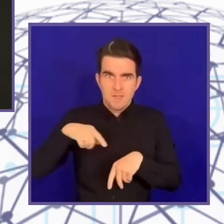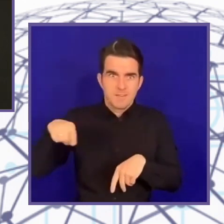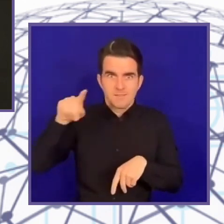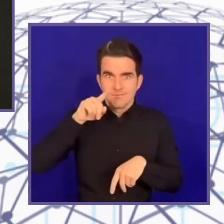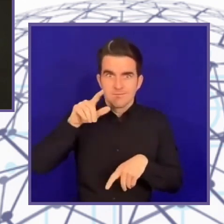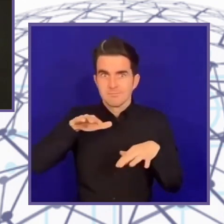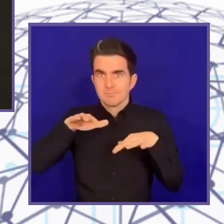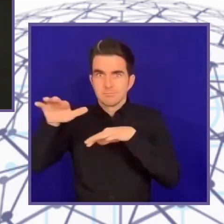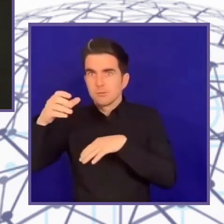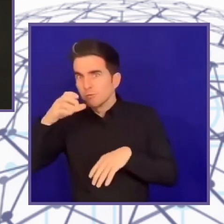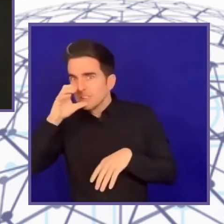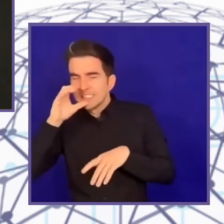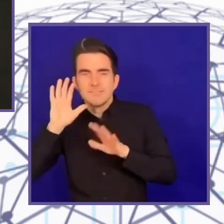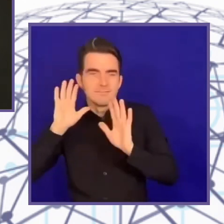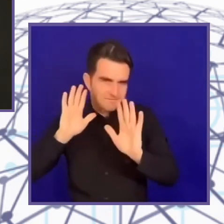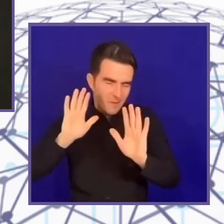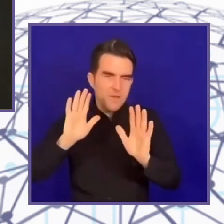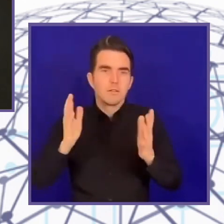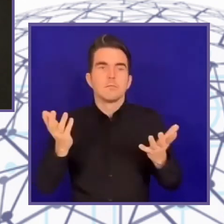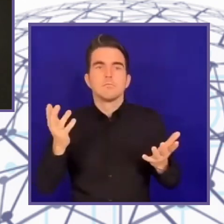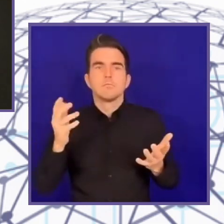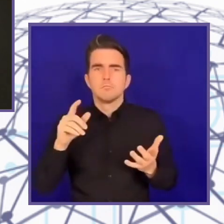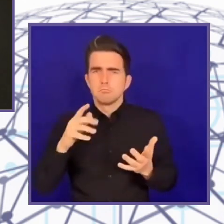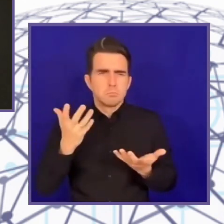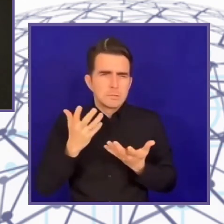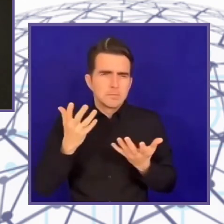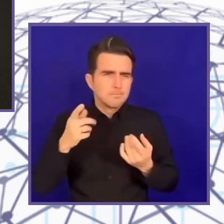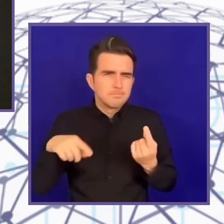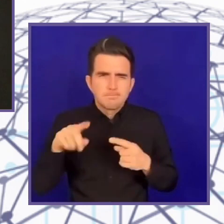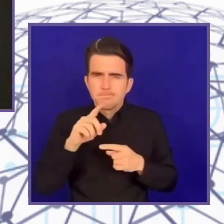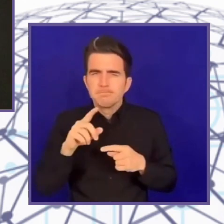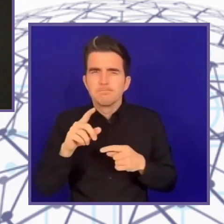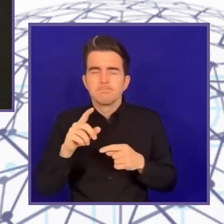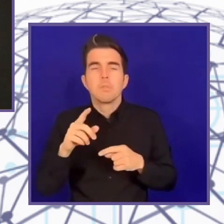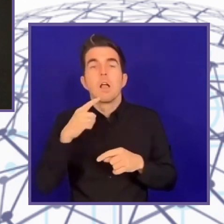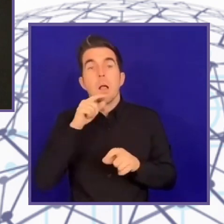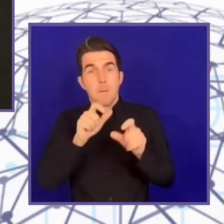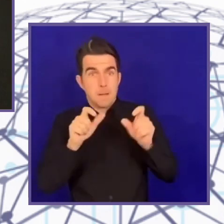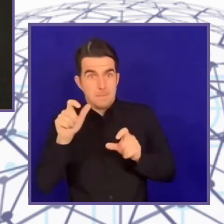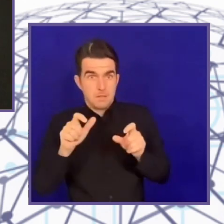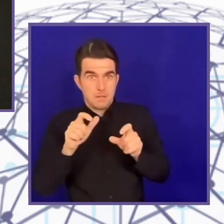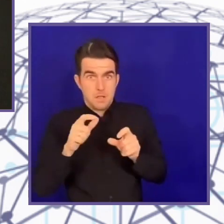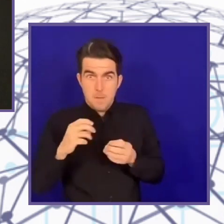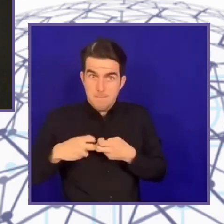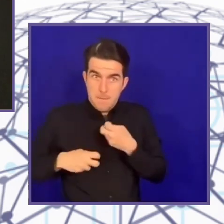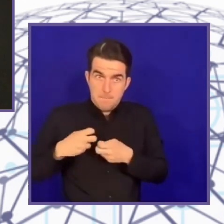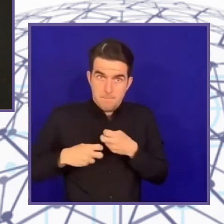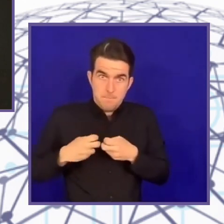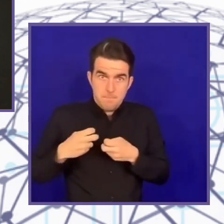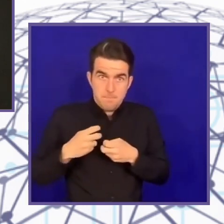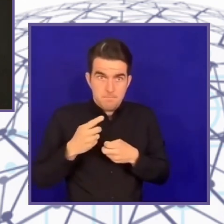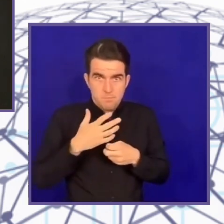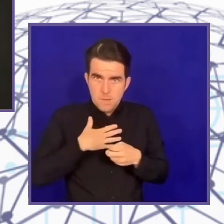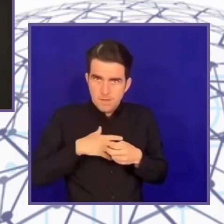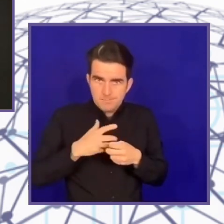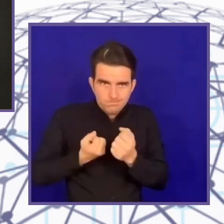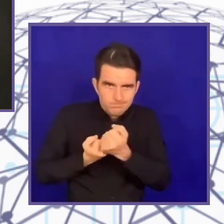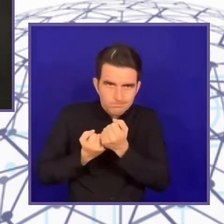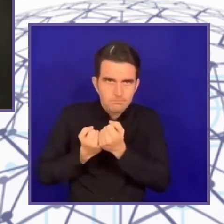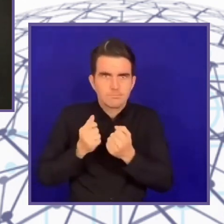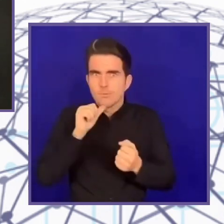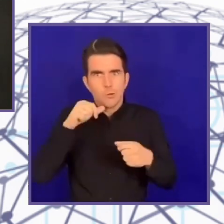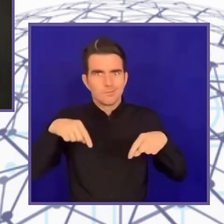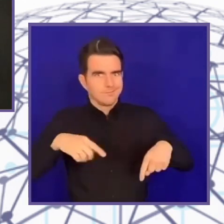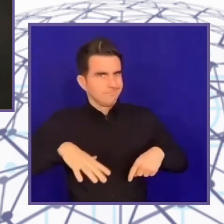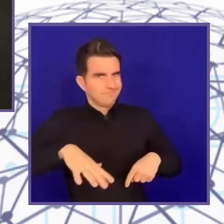that country into your solutions. So my question was, how would you get the insight of those people, and how will they be able to take